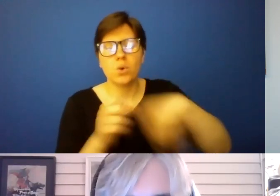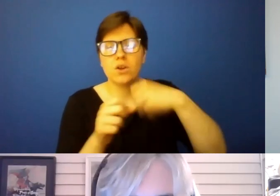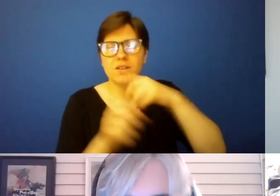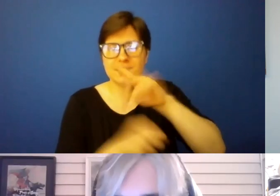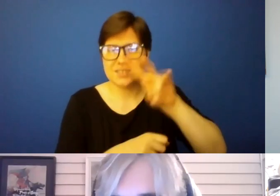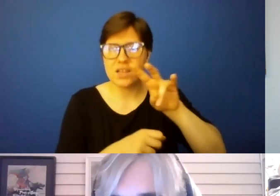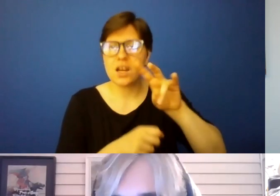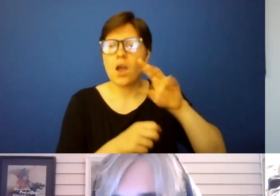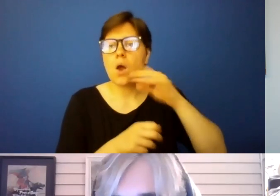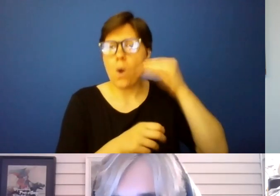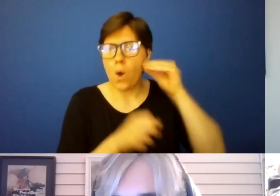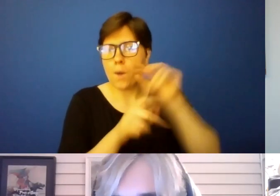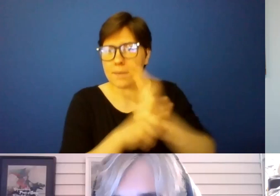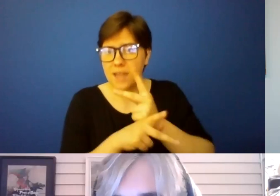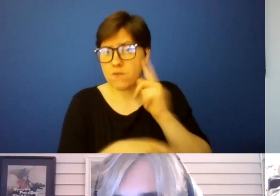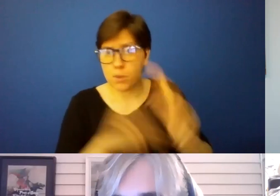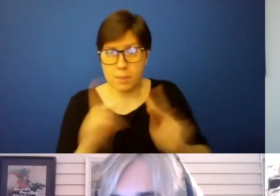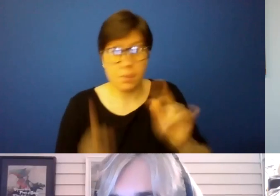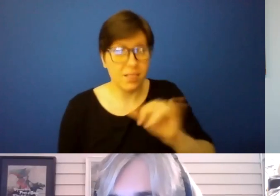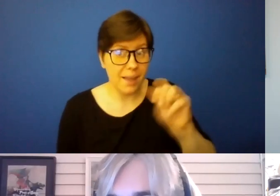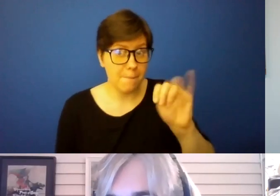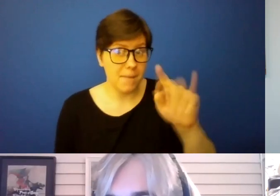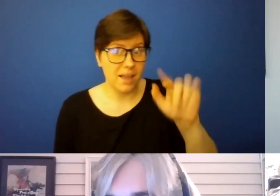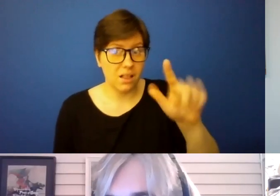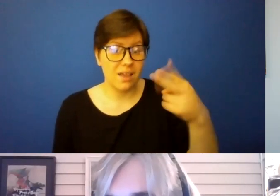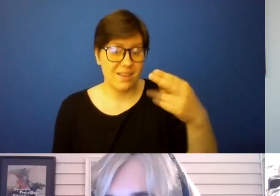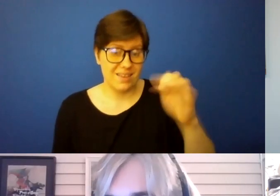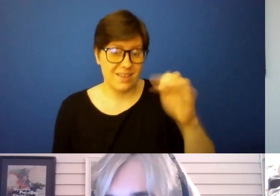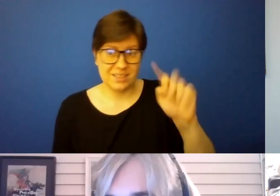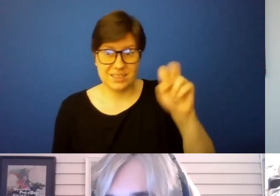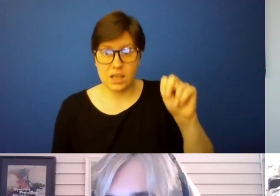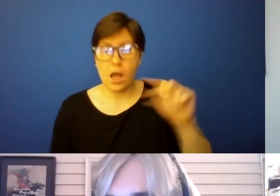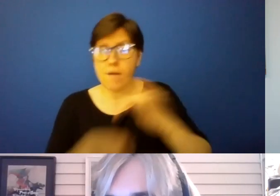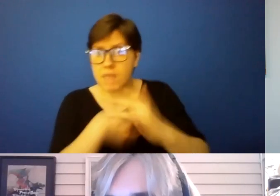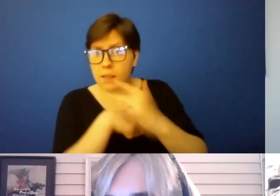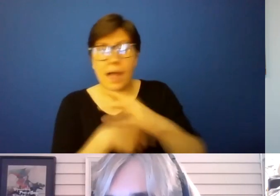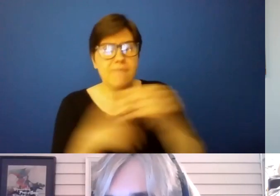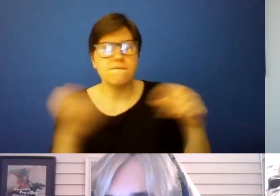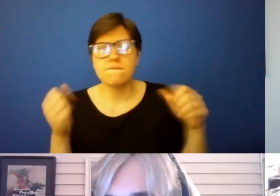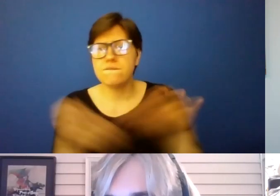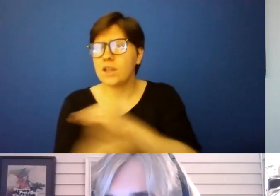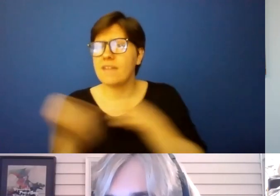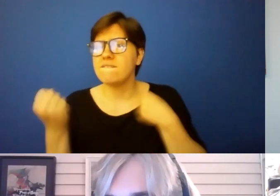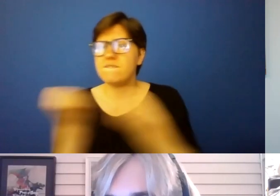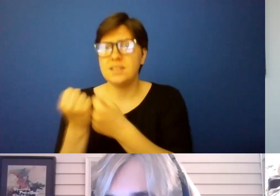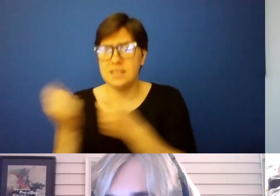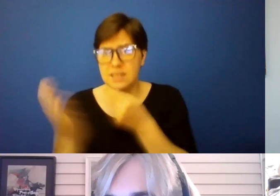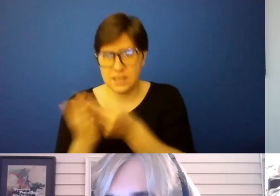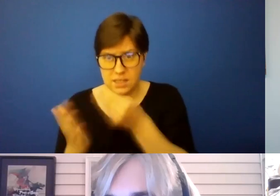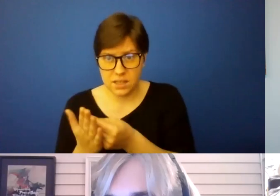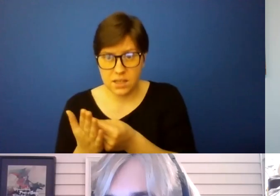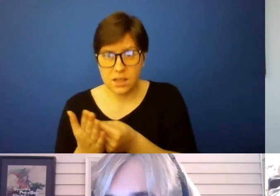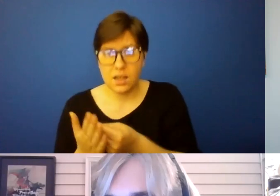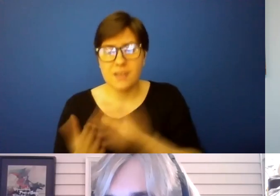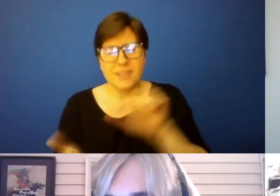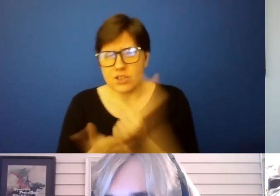Hickson is available and fully funded regardless of means, a health guarantee, also to make